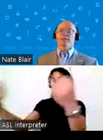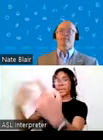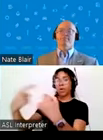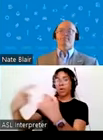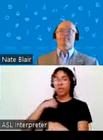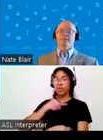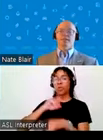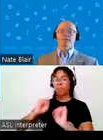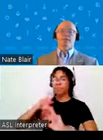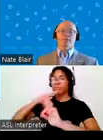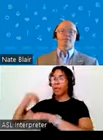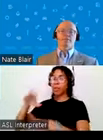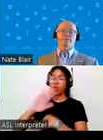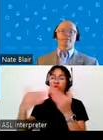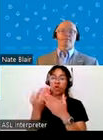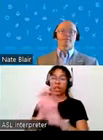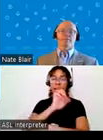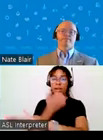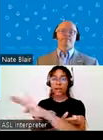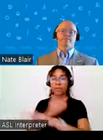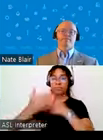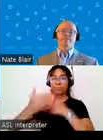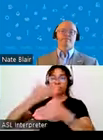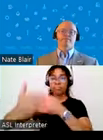renewable energy. Next slide, please.